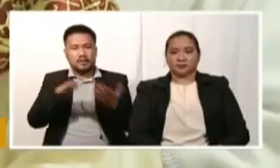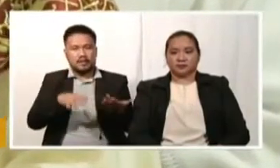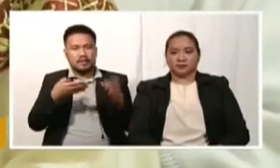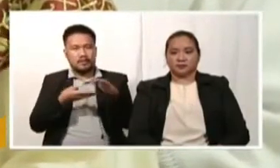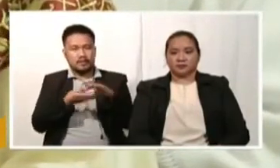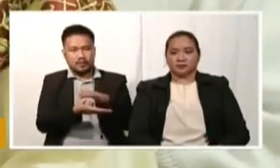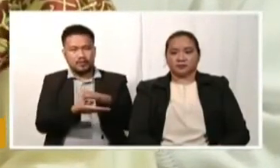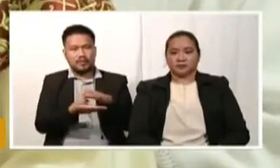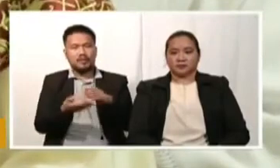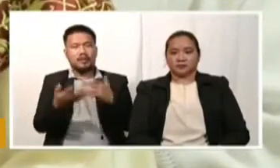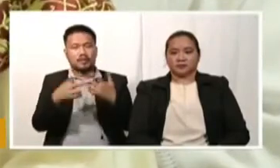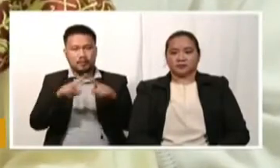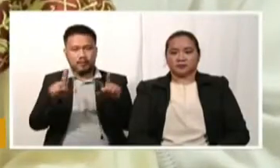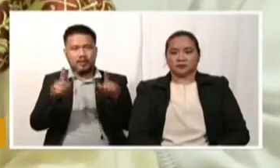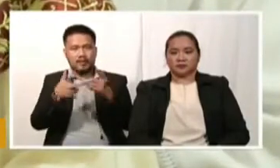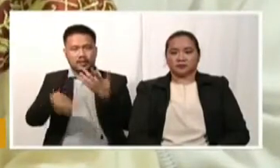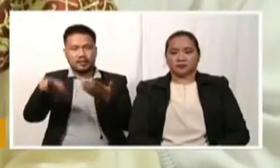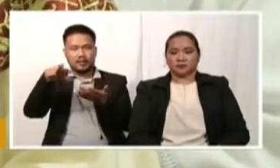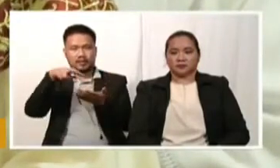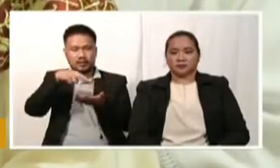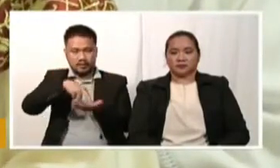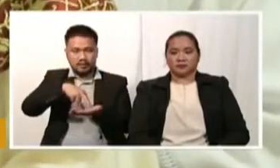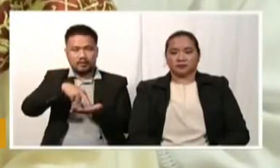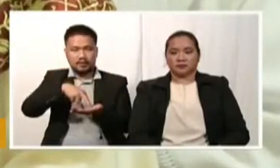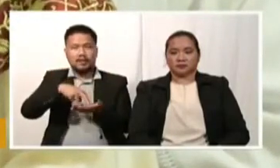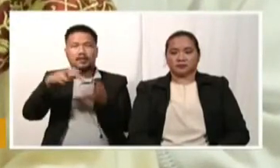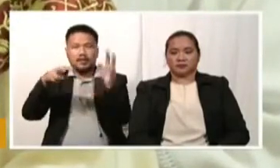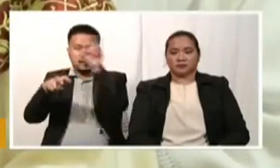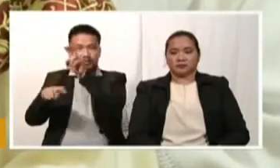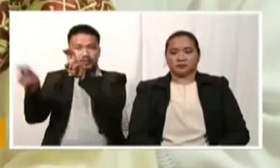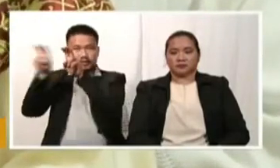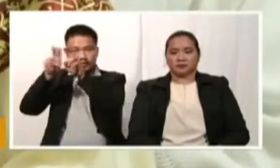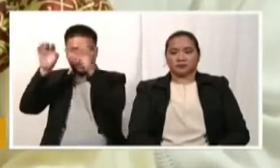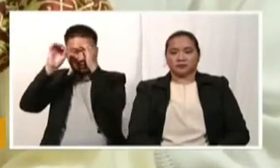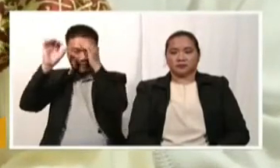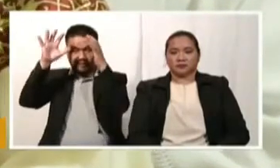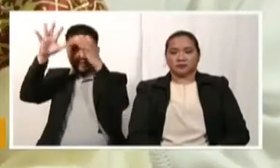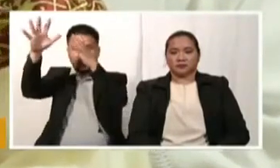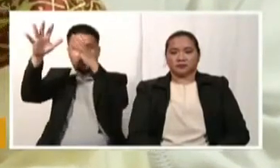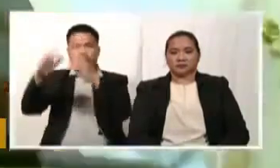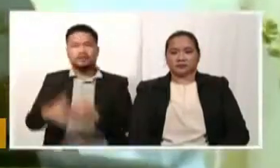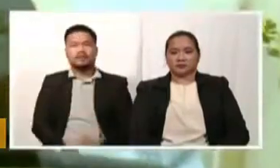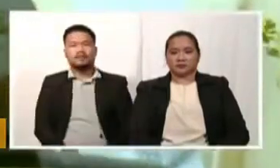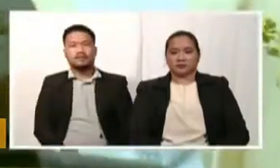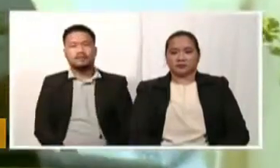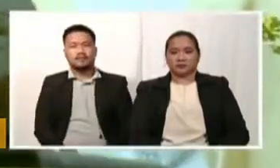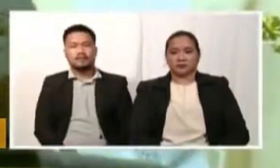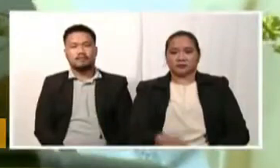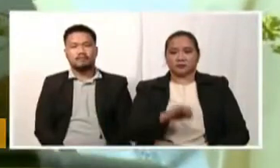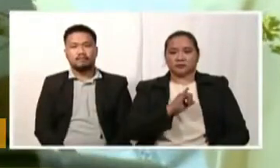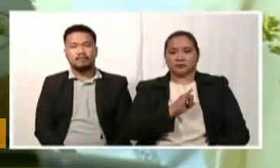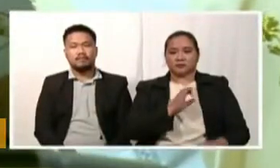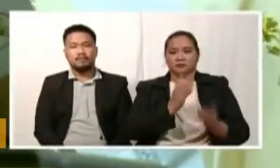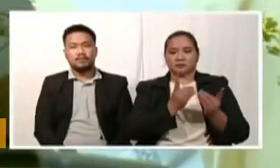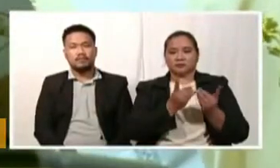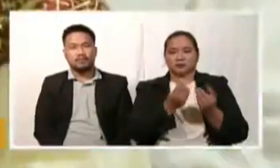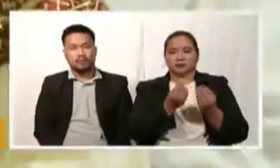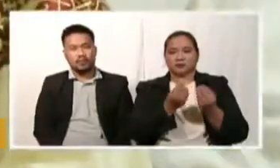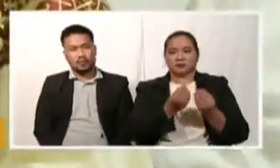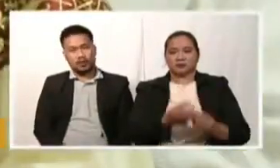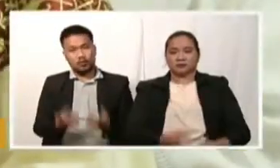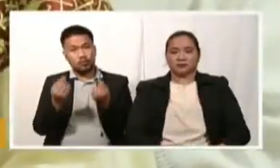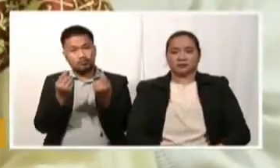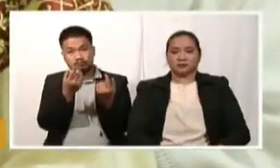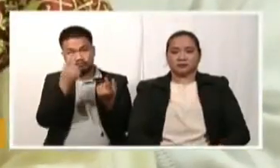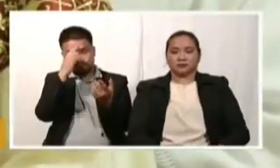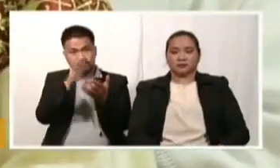buried, rose again from the dead, and is seated at the right hand of the Father? I do. Do you